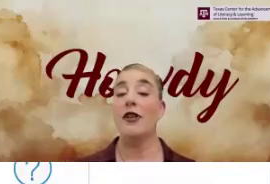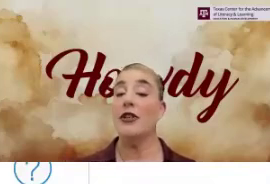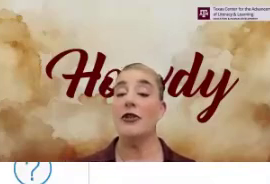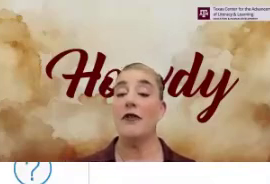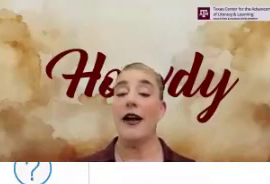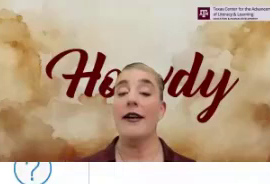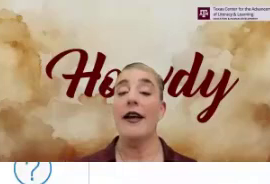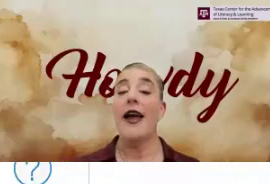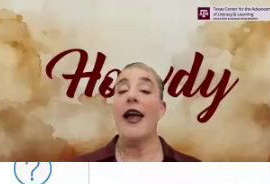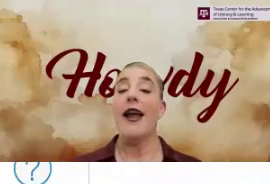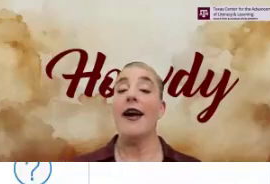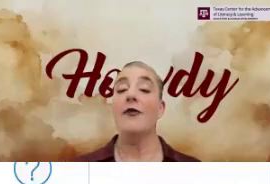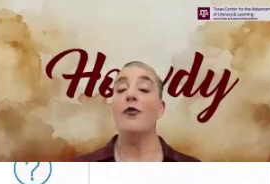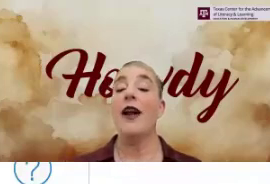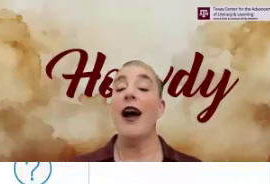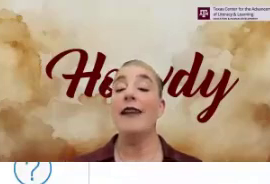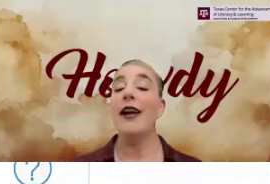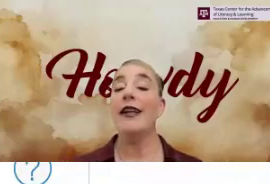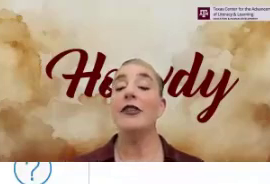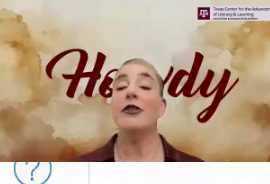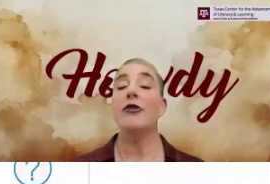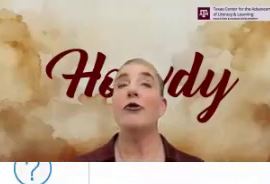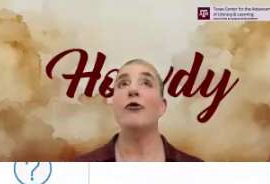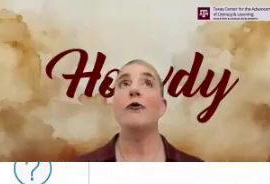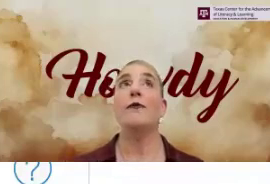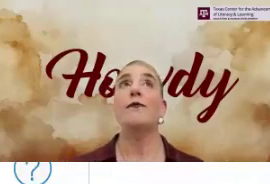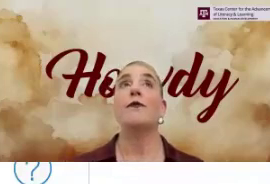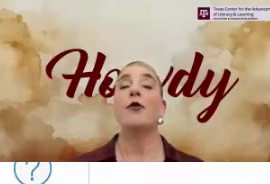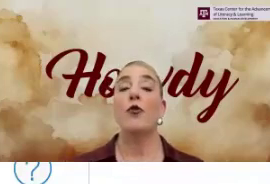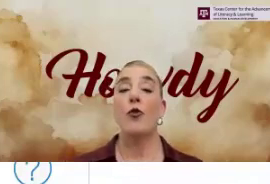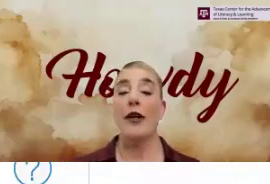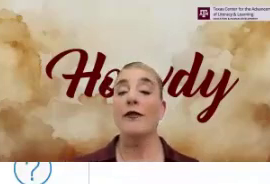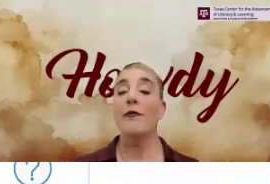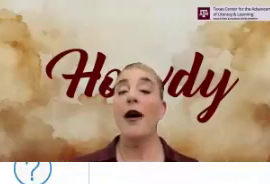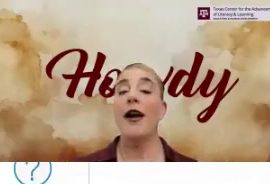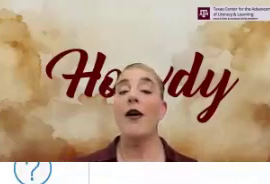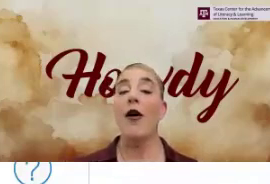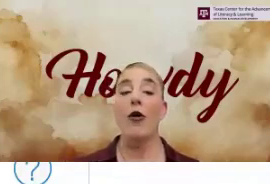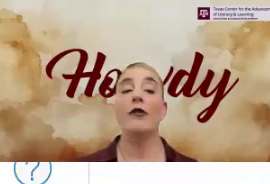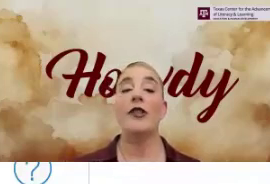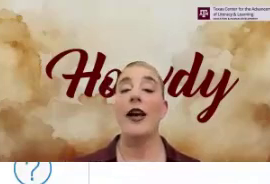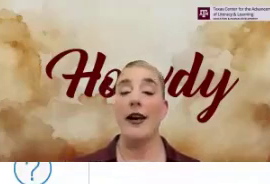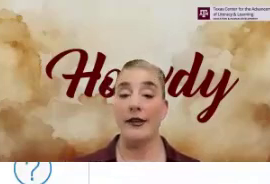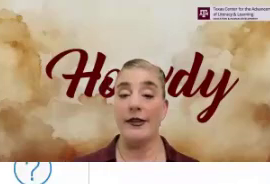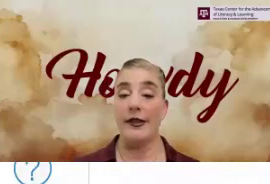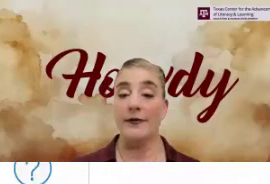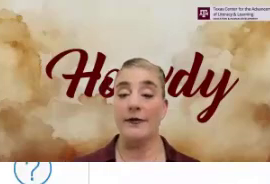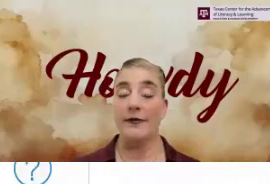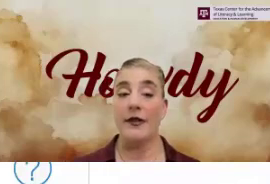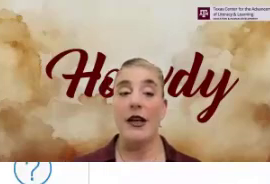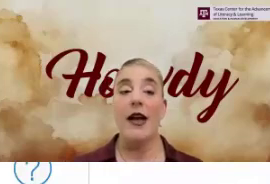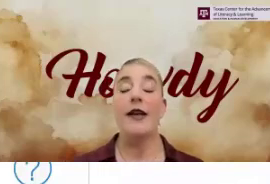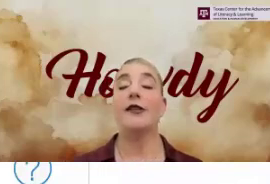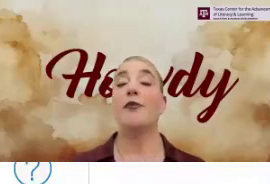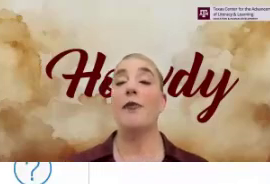so you don't need to do that. And what I like to do with my alt text,